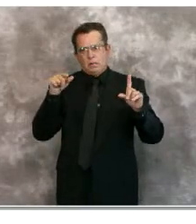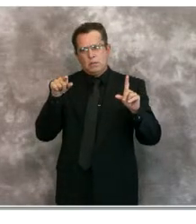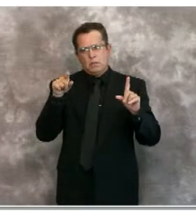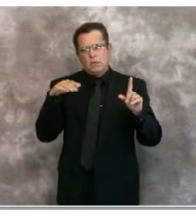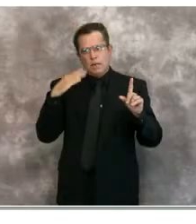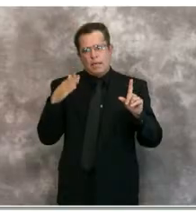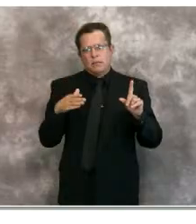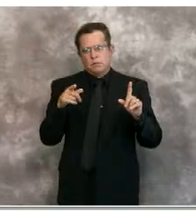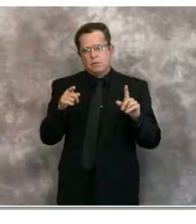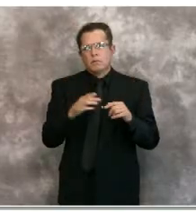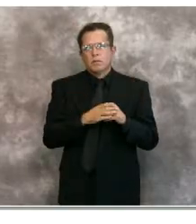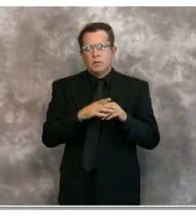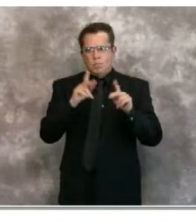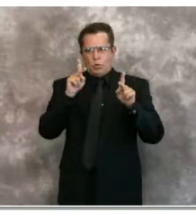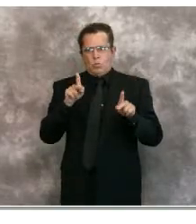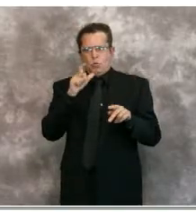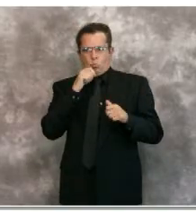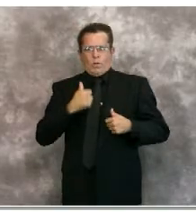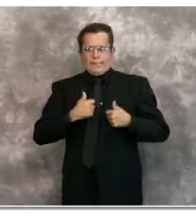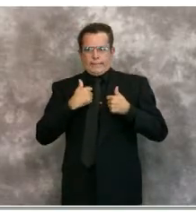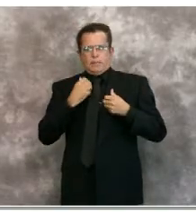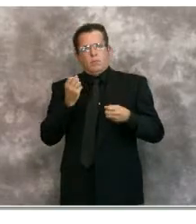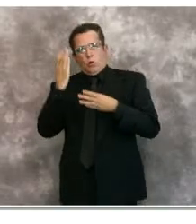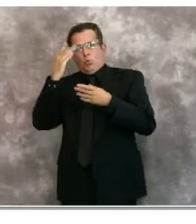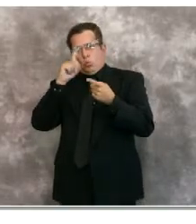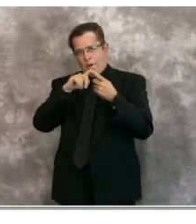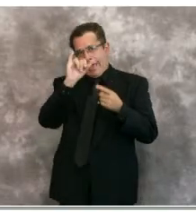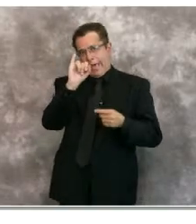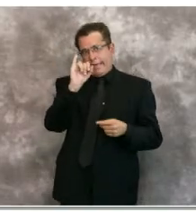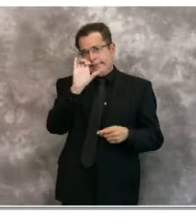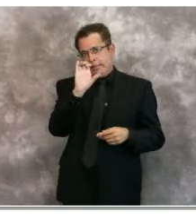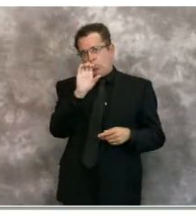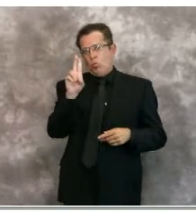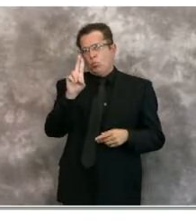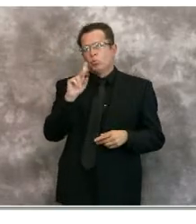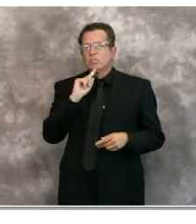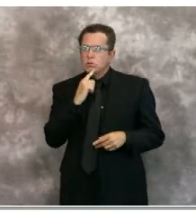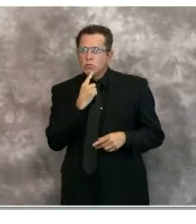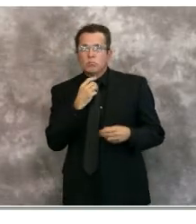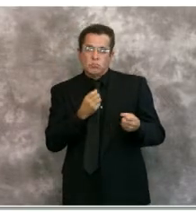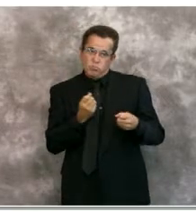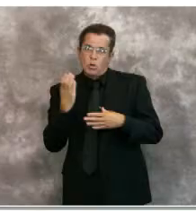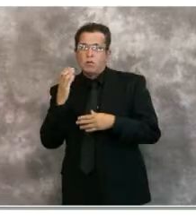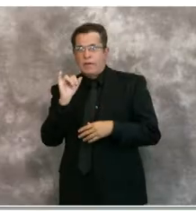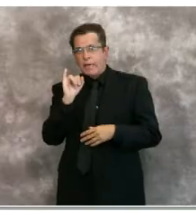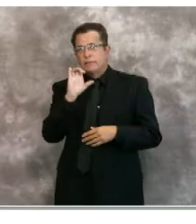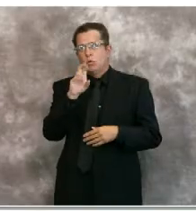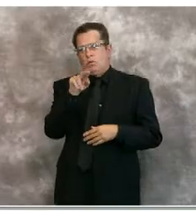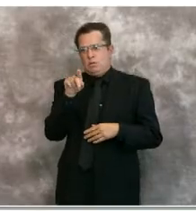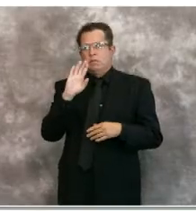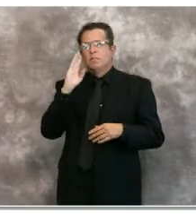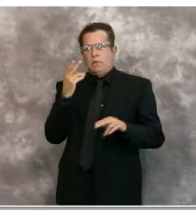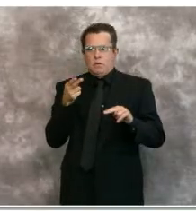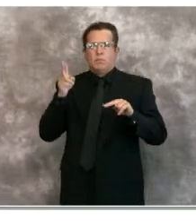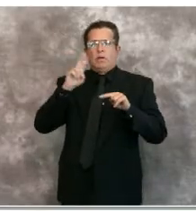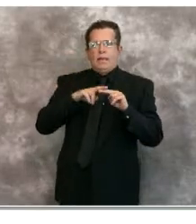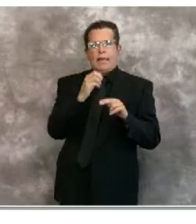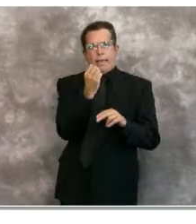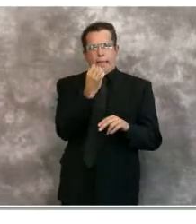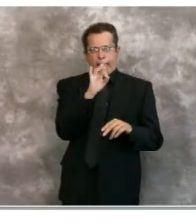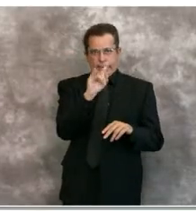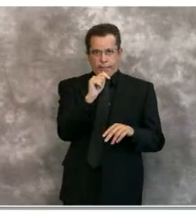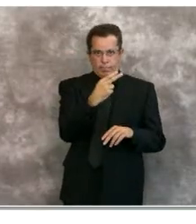is residents that have been admitted to the ICU, and we do see increased numbers for the 18th and